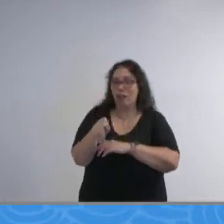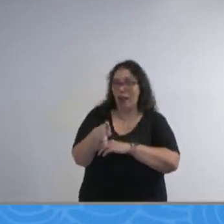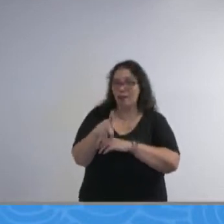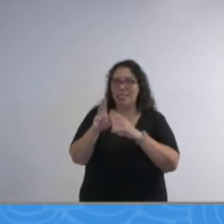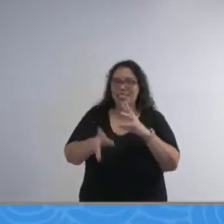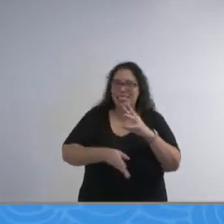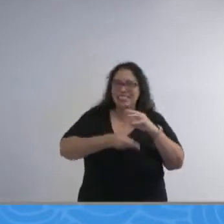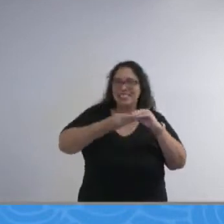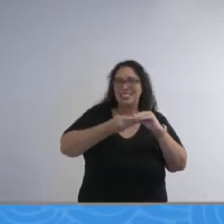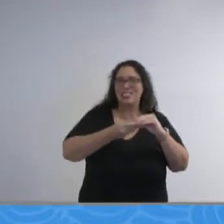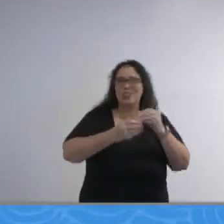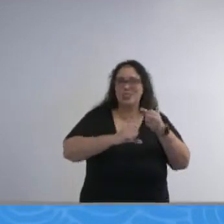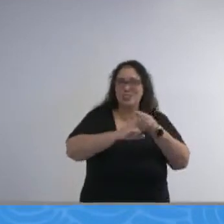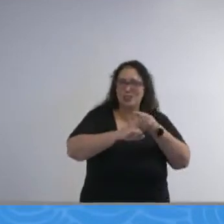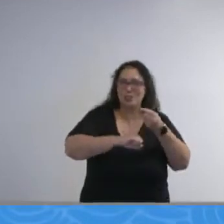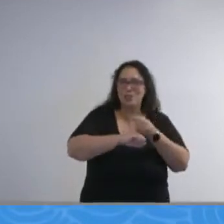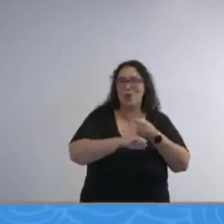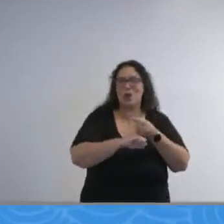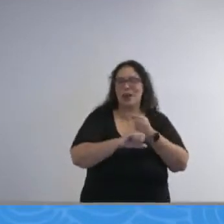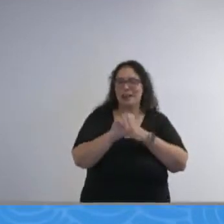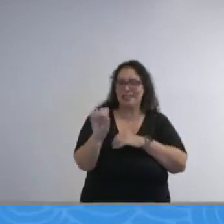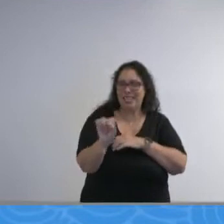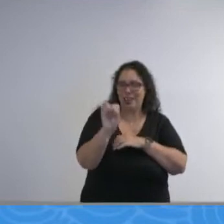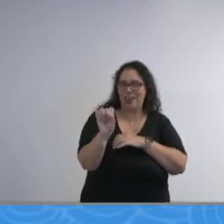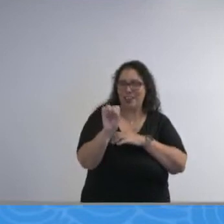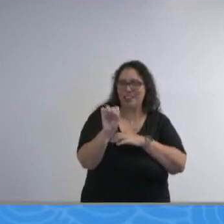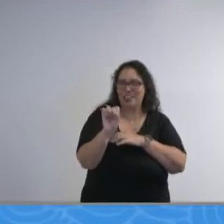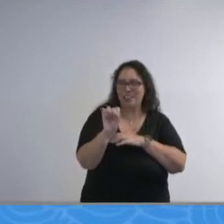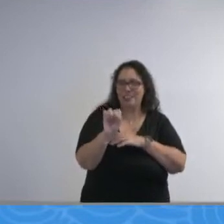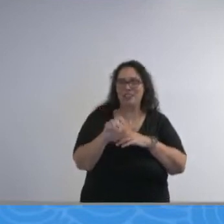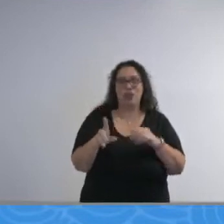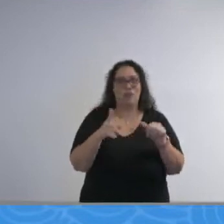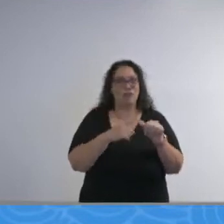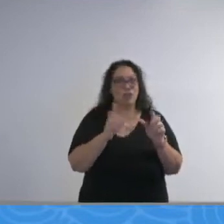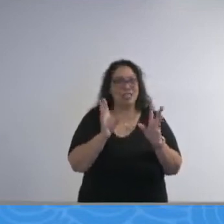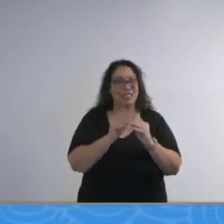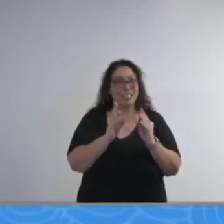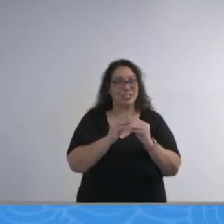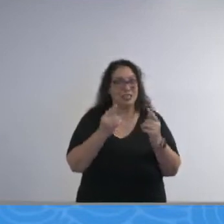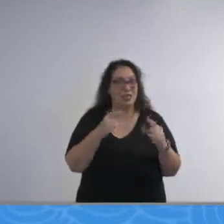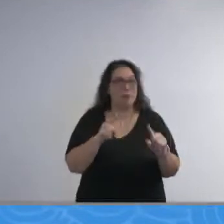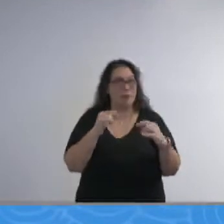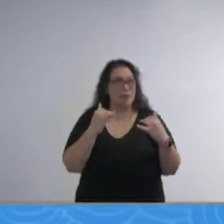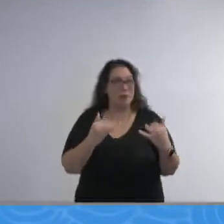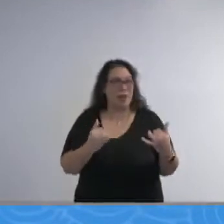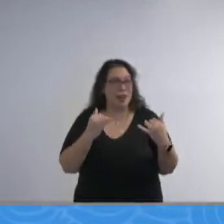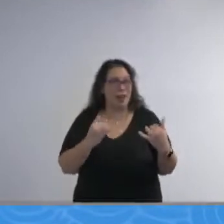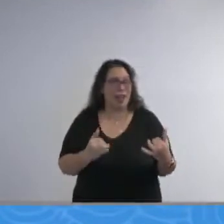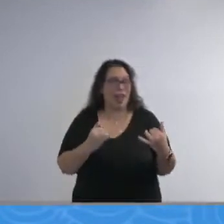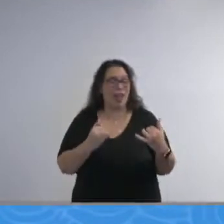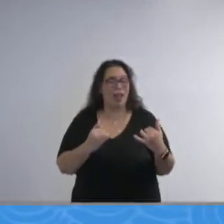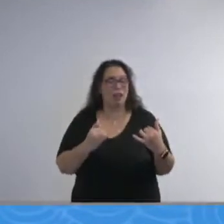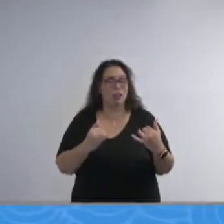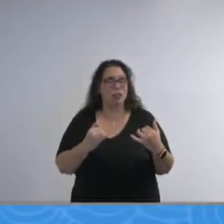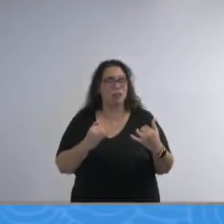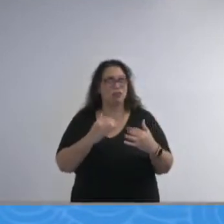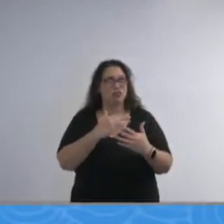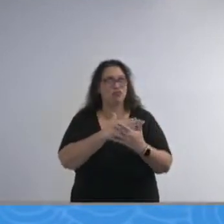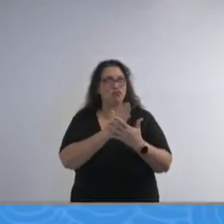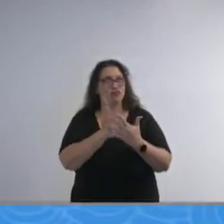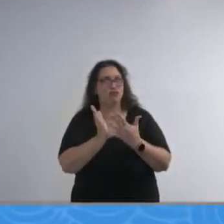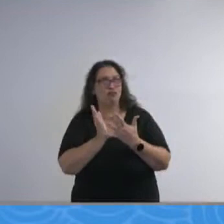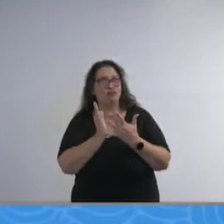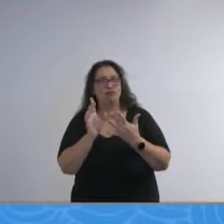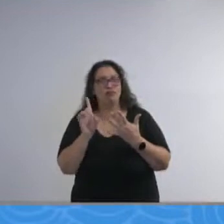additional support on top of. So we are in our first session right now. which runs through